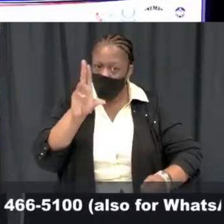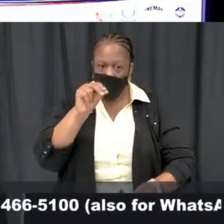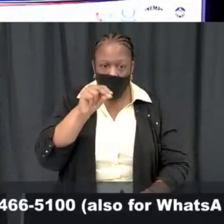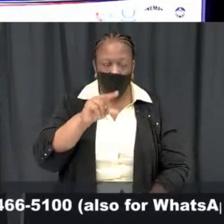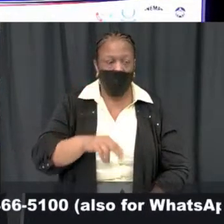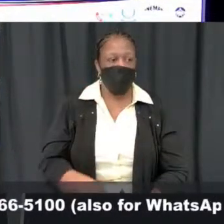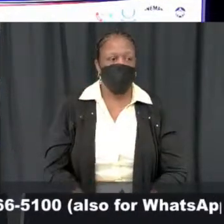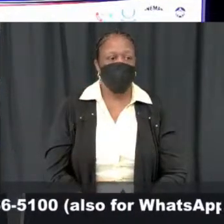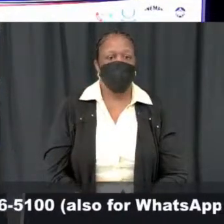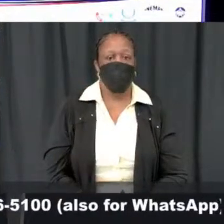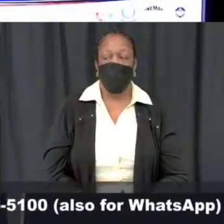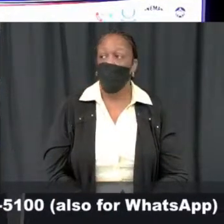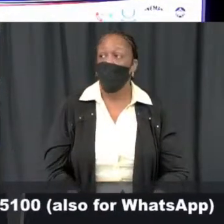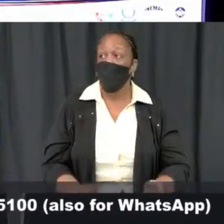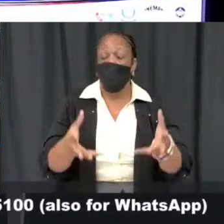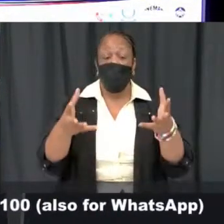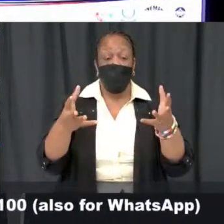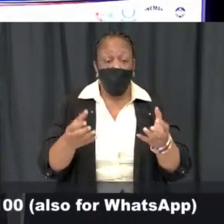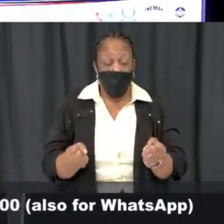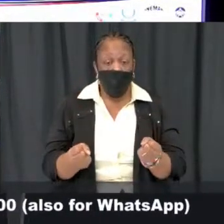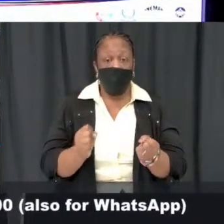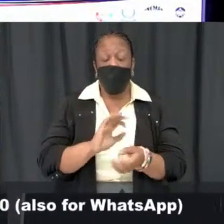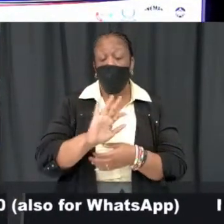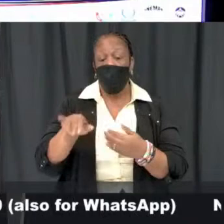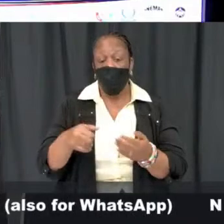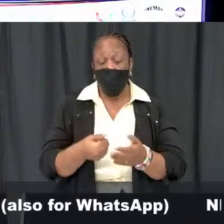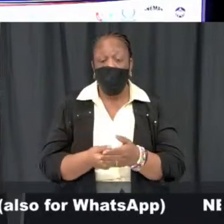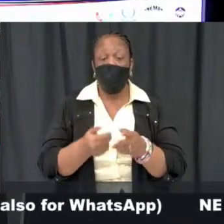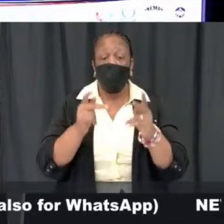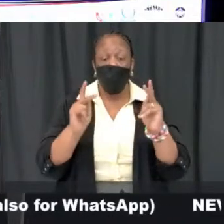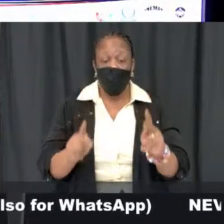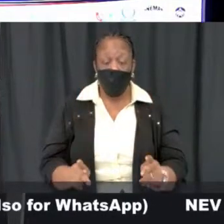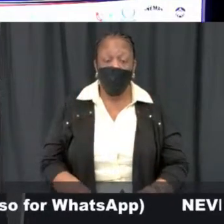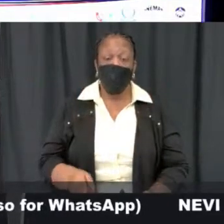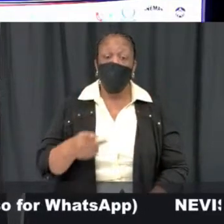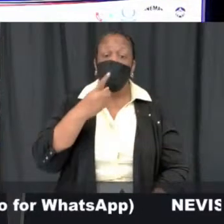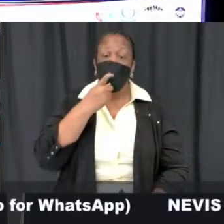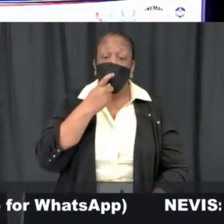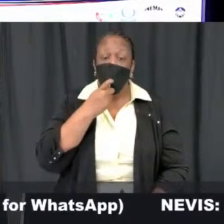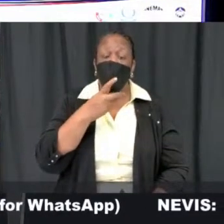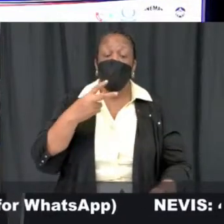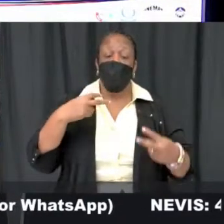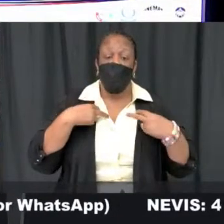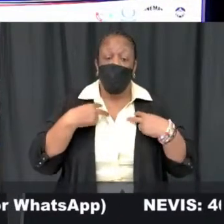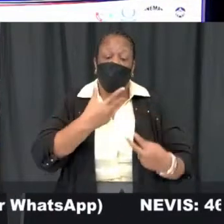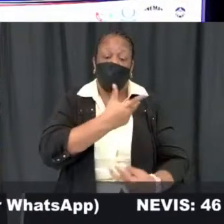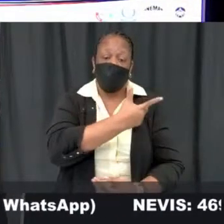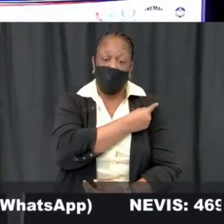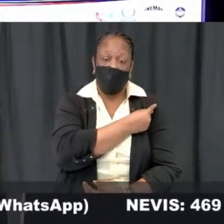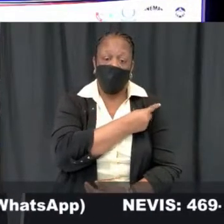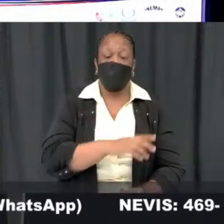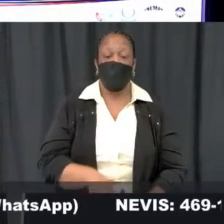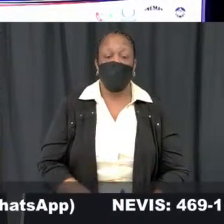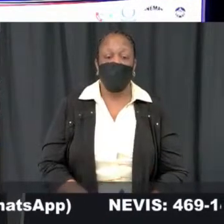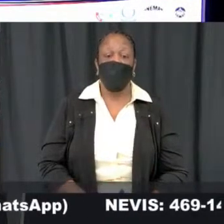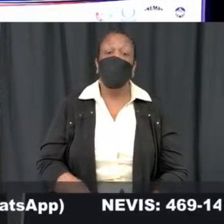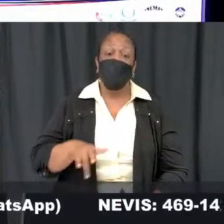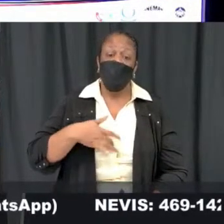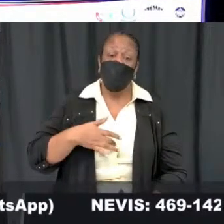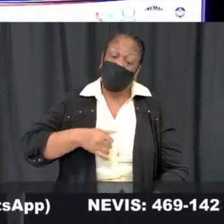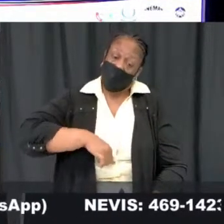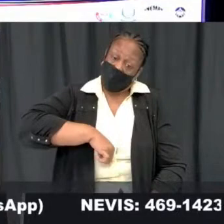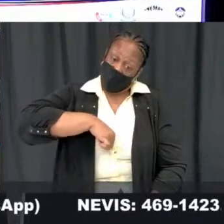Yes, we want you who are vaccinated to feel proud, and we are proud of you for what you have stepped up to